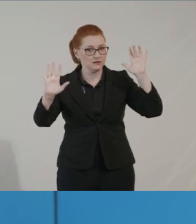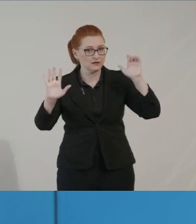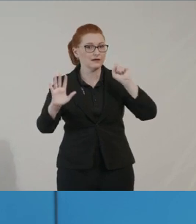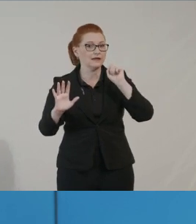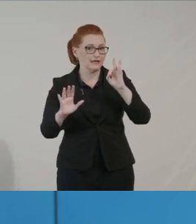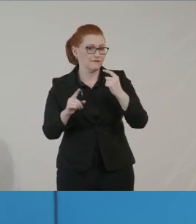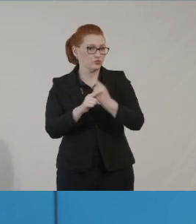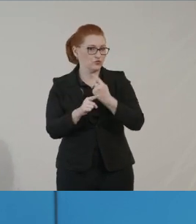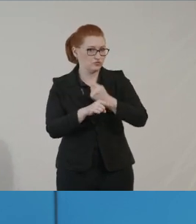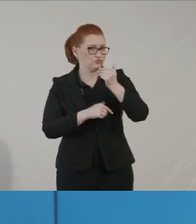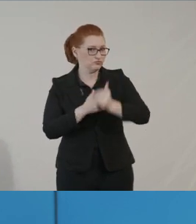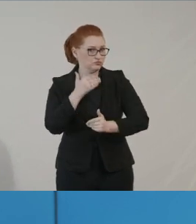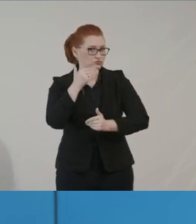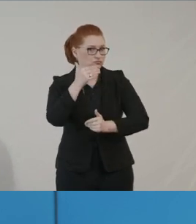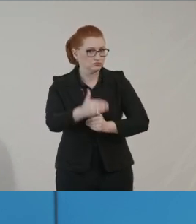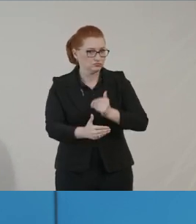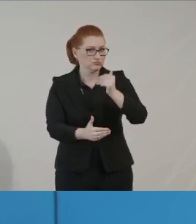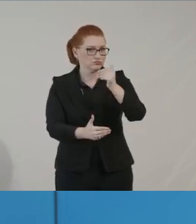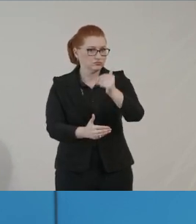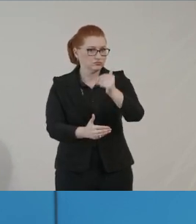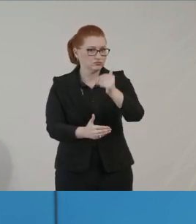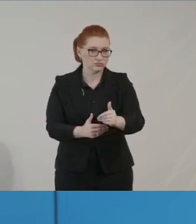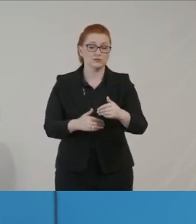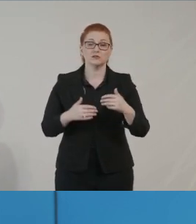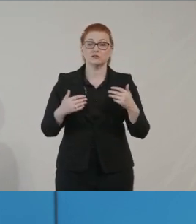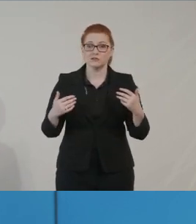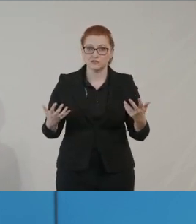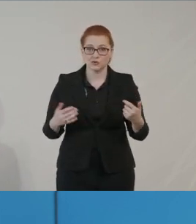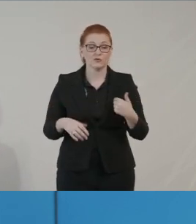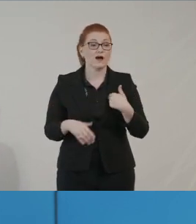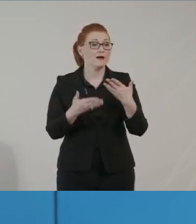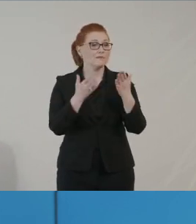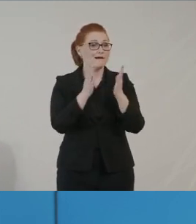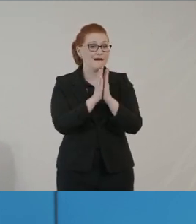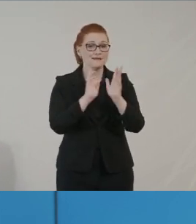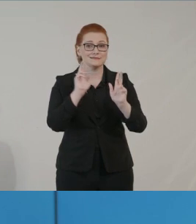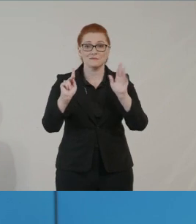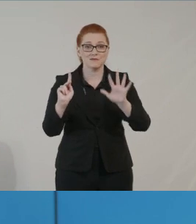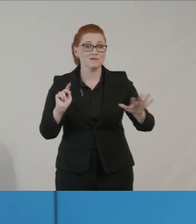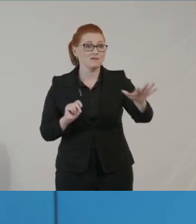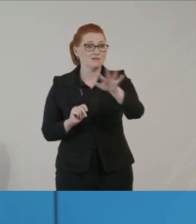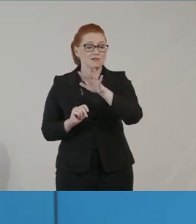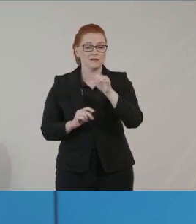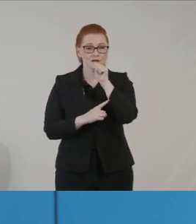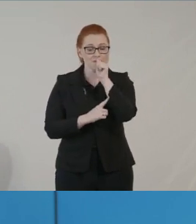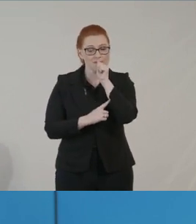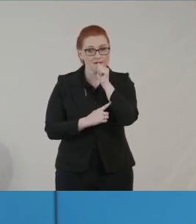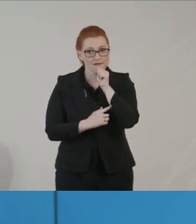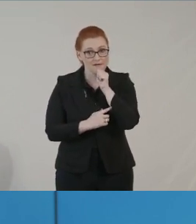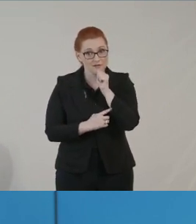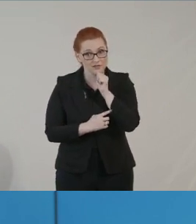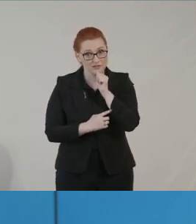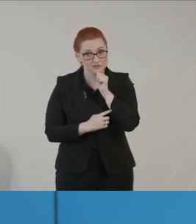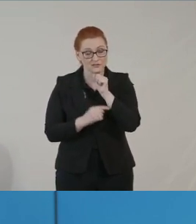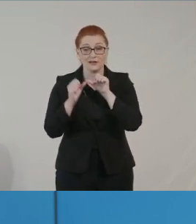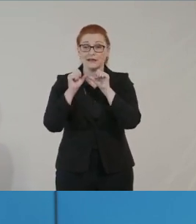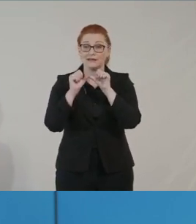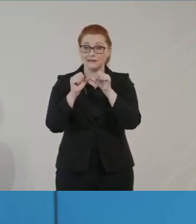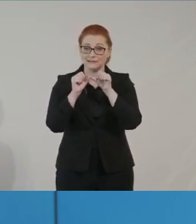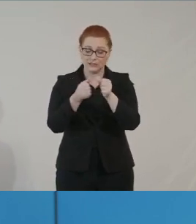To do that, I'm asking for some patience, continued cooperation, and